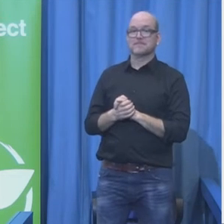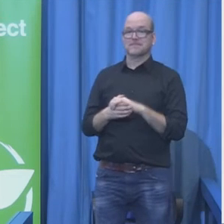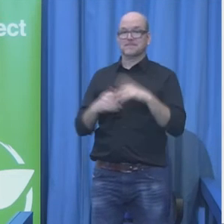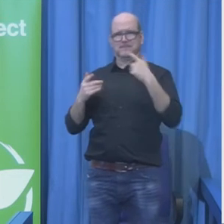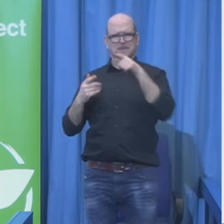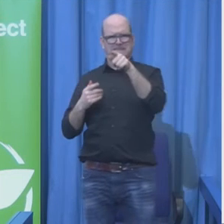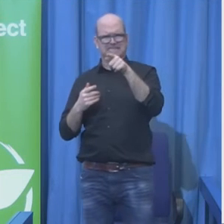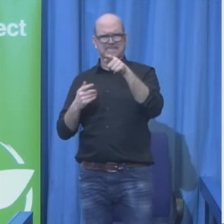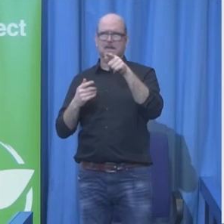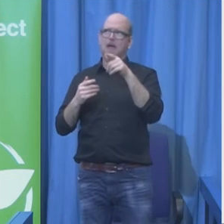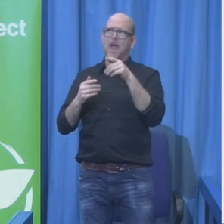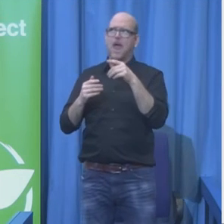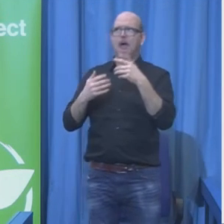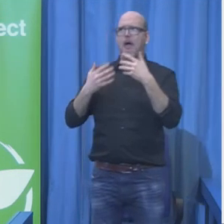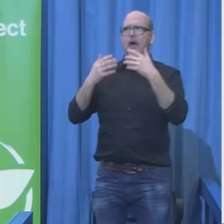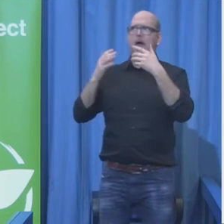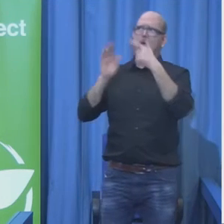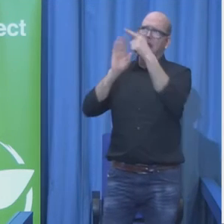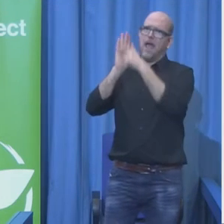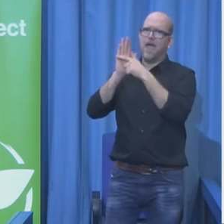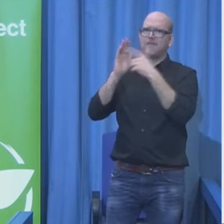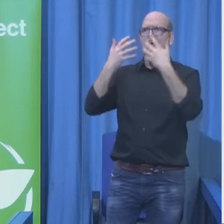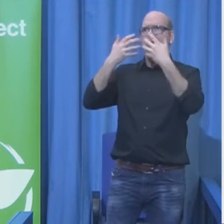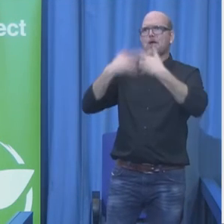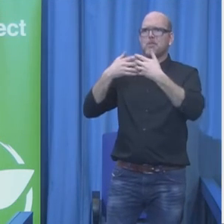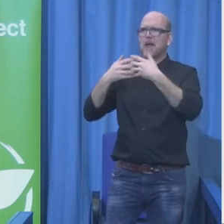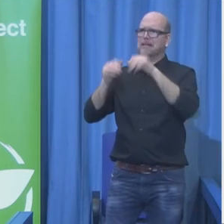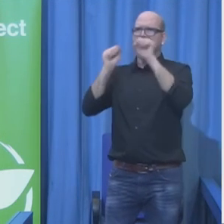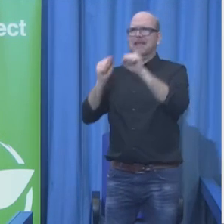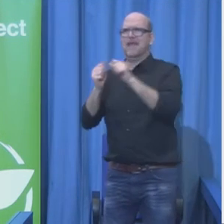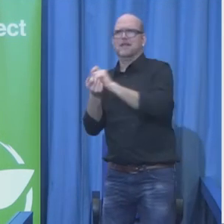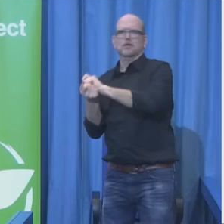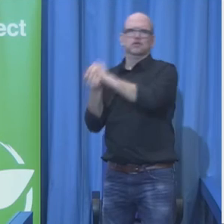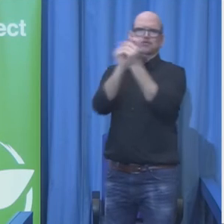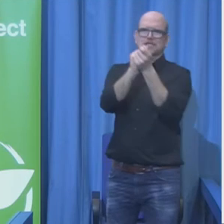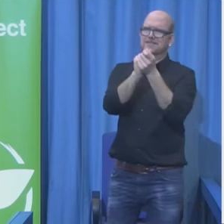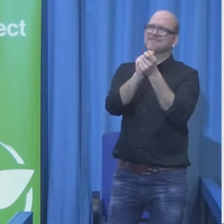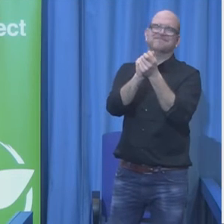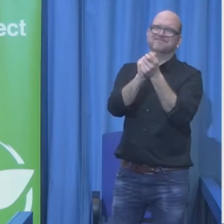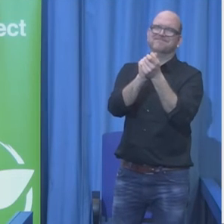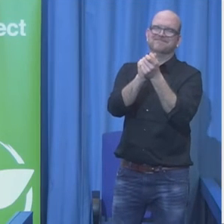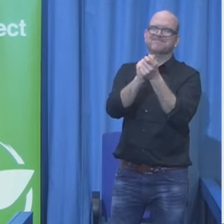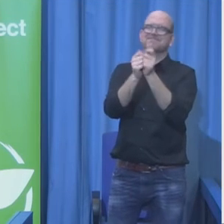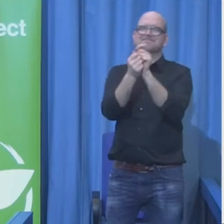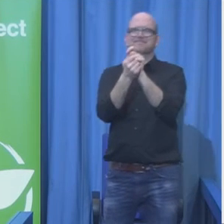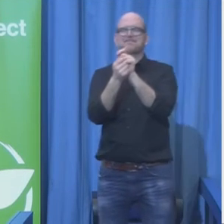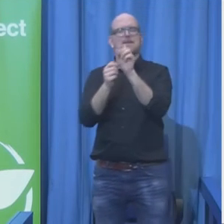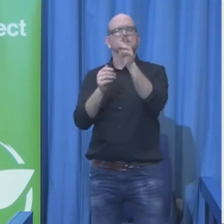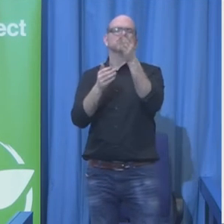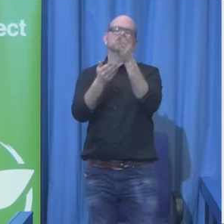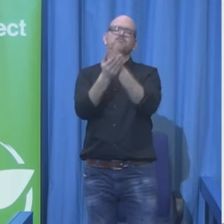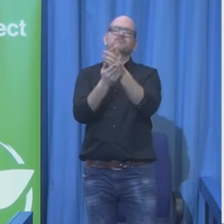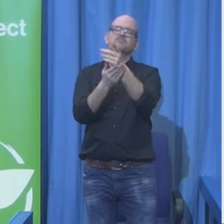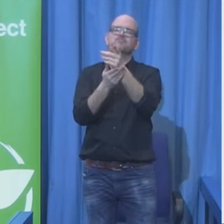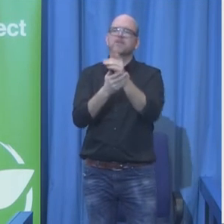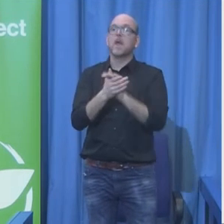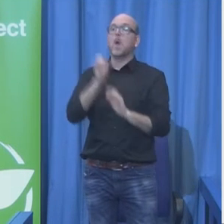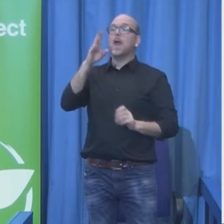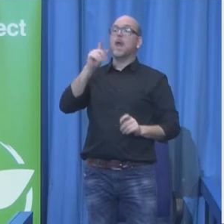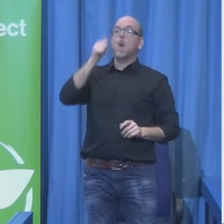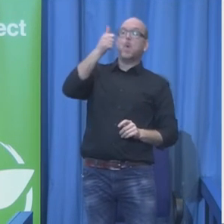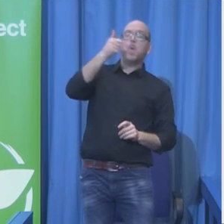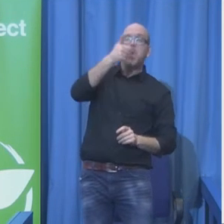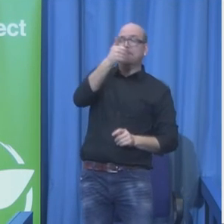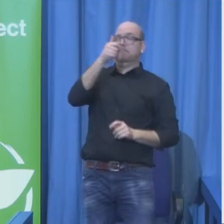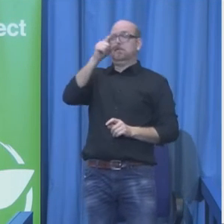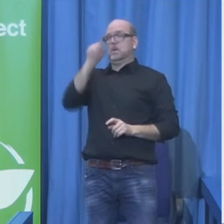have. I will give one more floor. I can see a gentleman just down there. Yes, you have the hand up, please go okay, ahead.